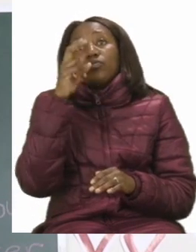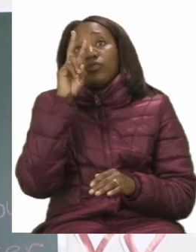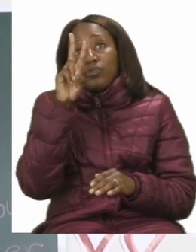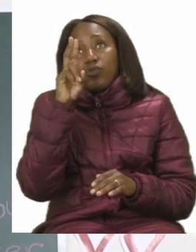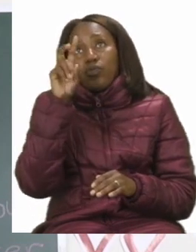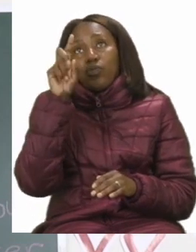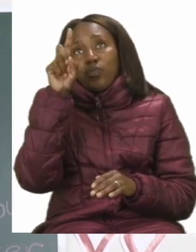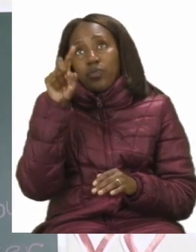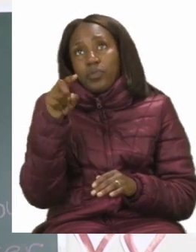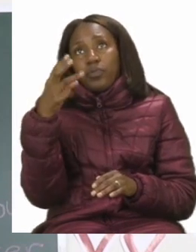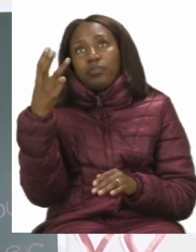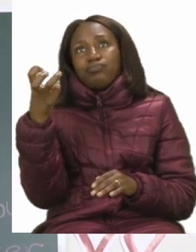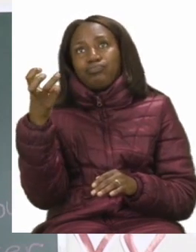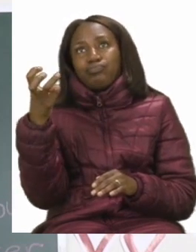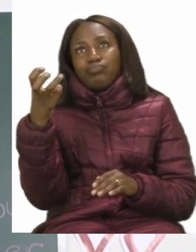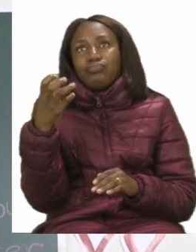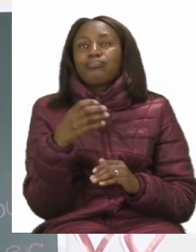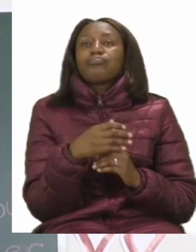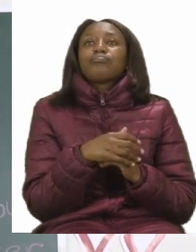be